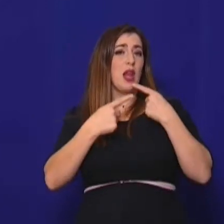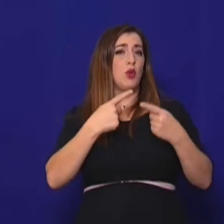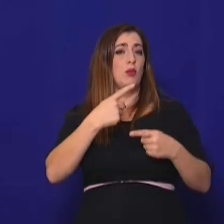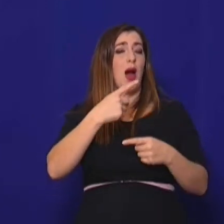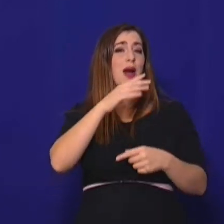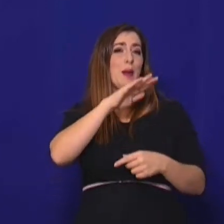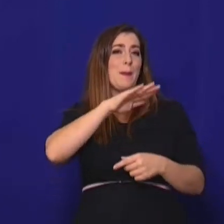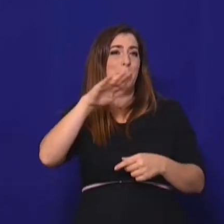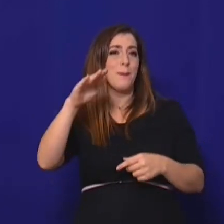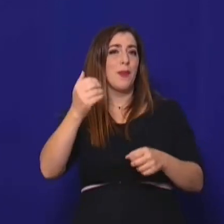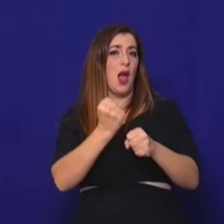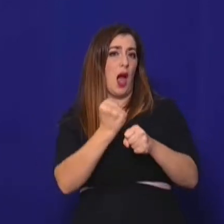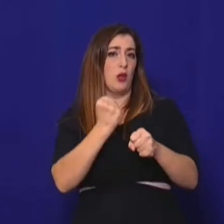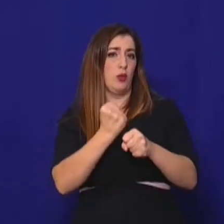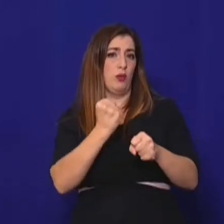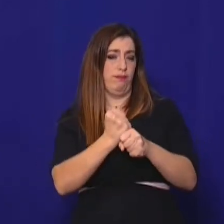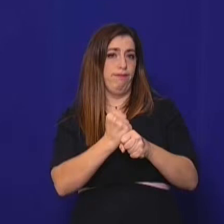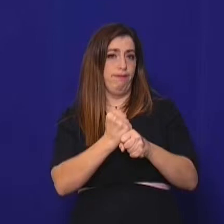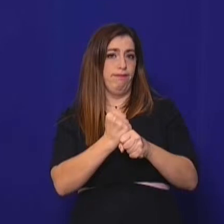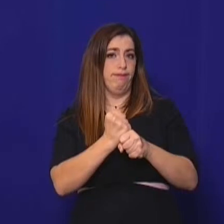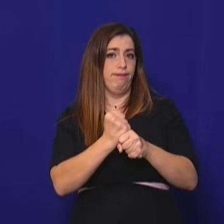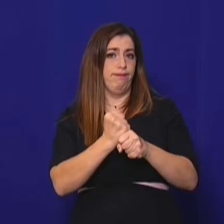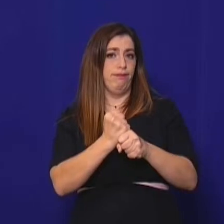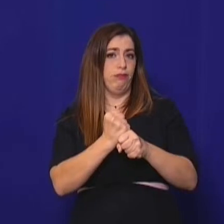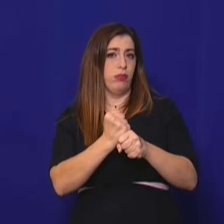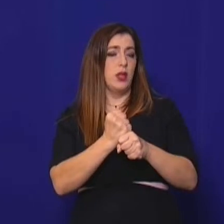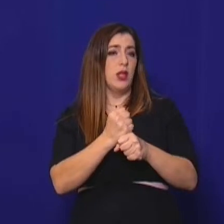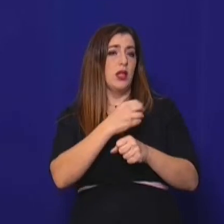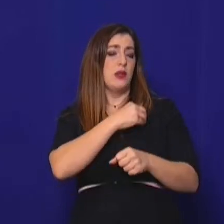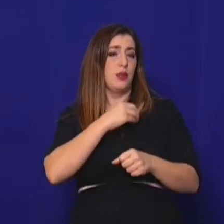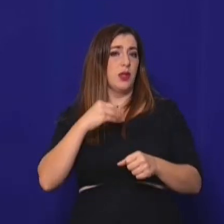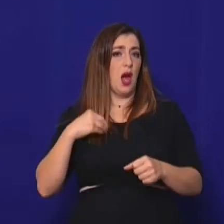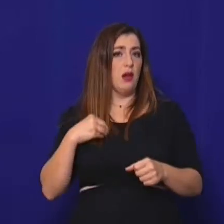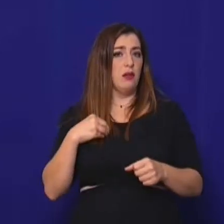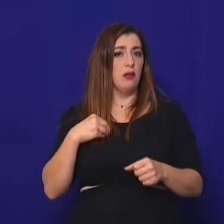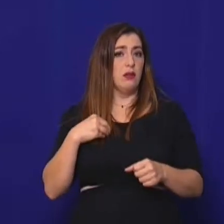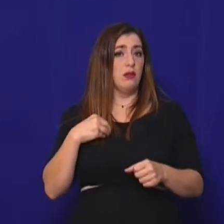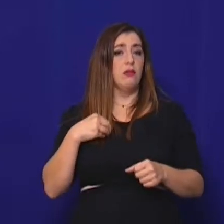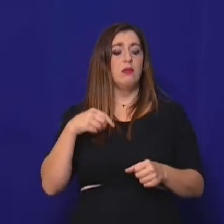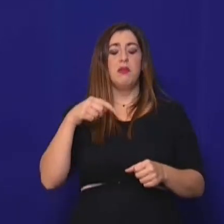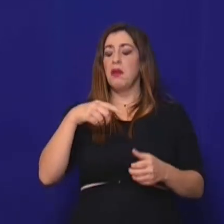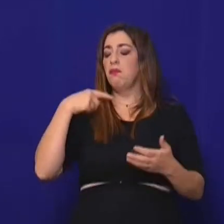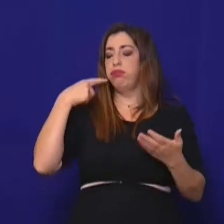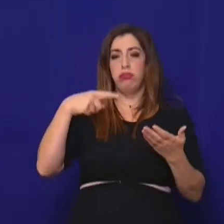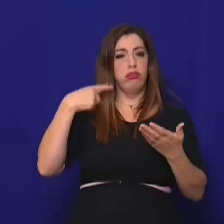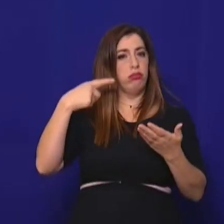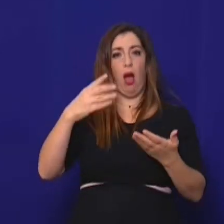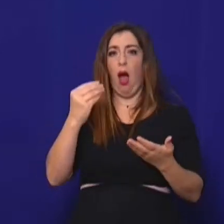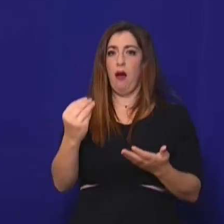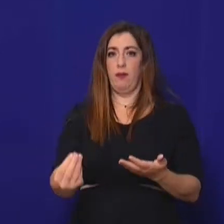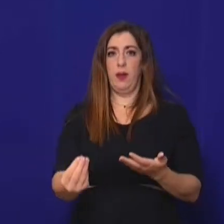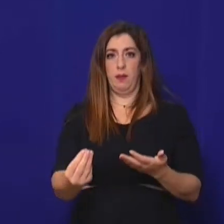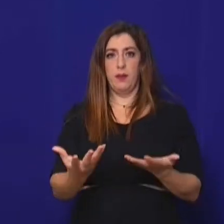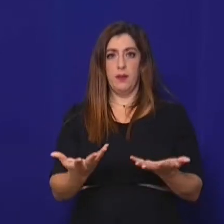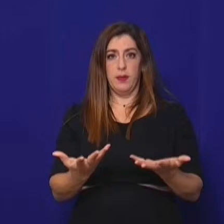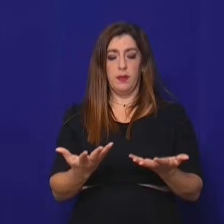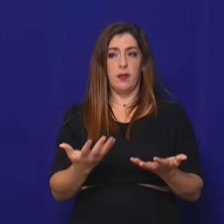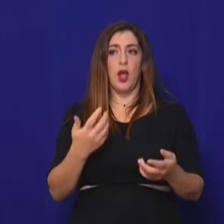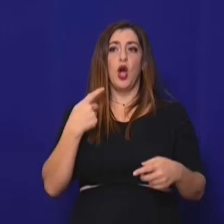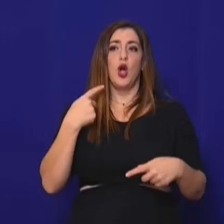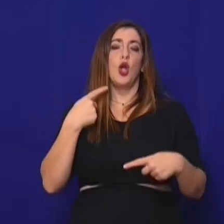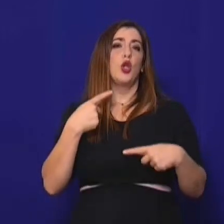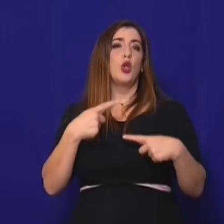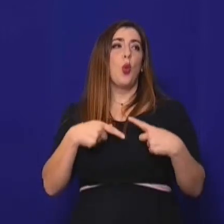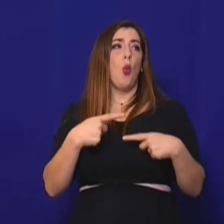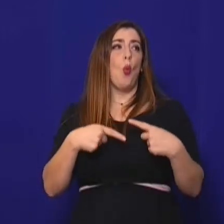biex taraw l-istejjer li għaddu minnhom il-persuni li ġew affettwati. Tajjeb titkellmu mal-istaff li qegħdin